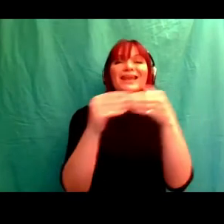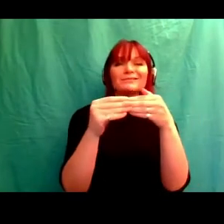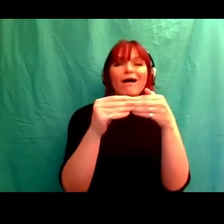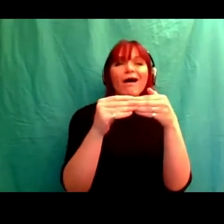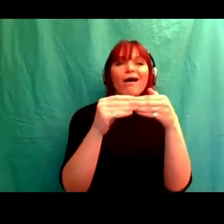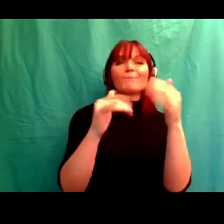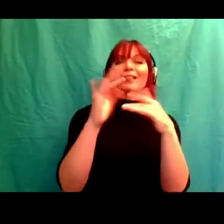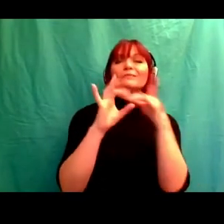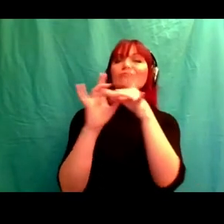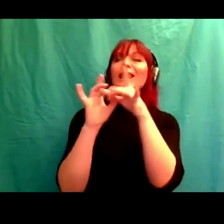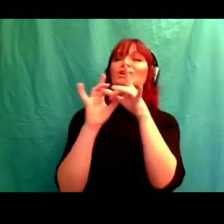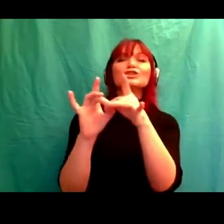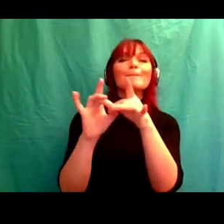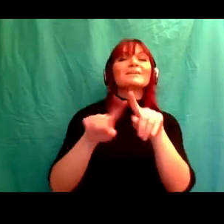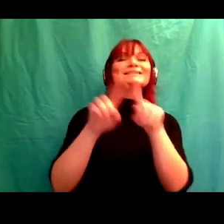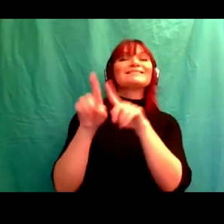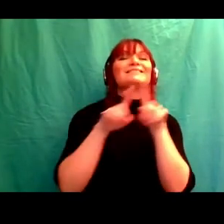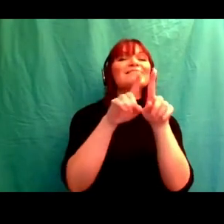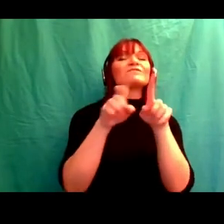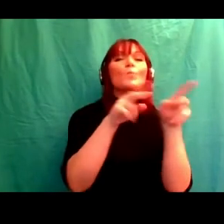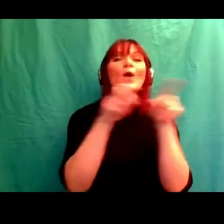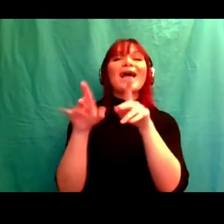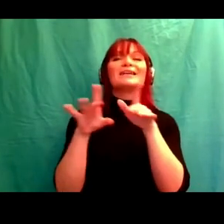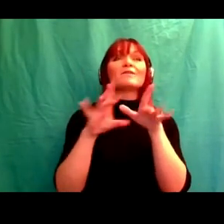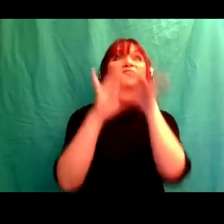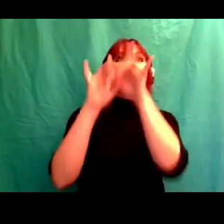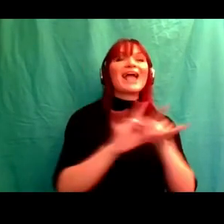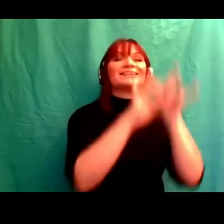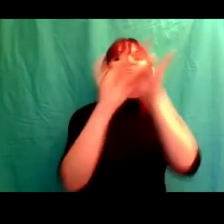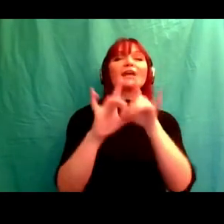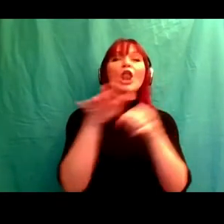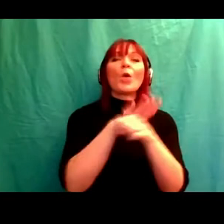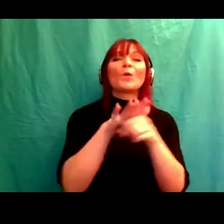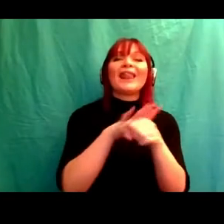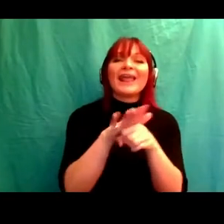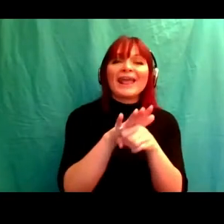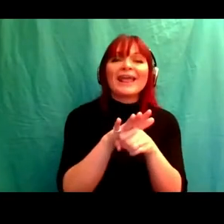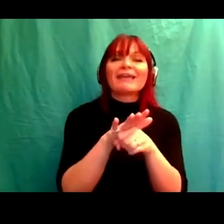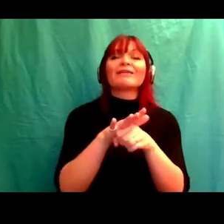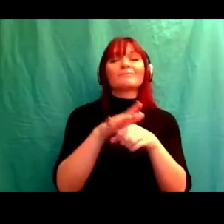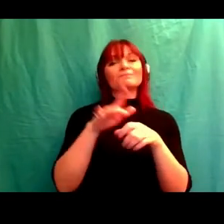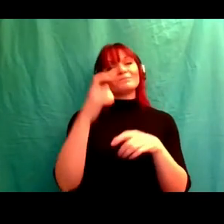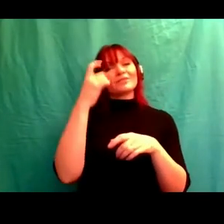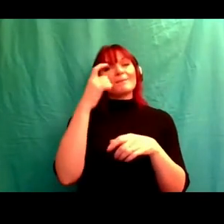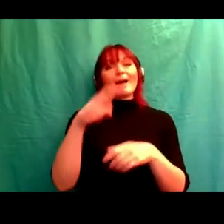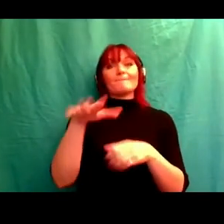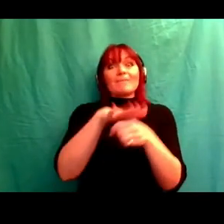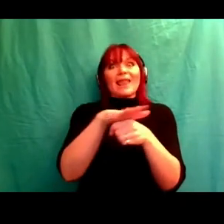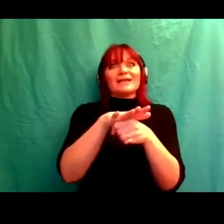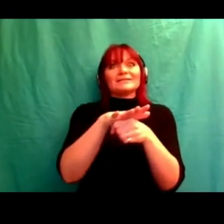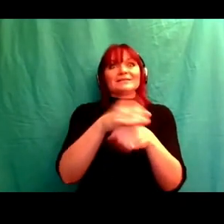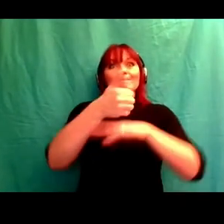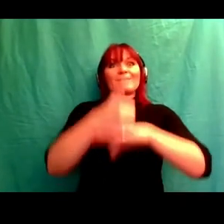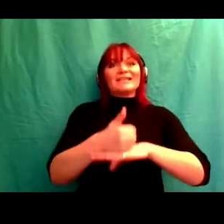ways of working, build connections locally at that system level or at those more local levels of place-based partnerships and primary